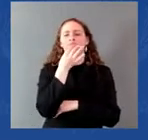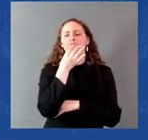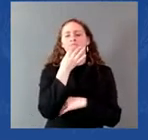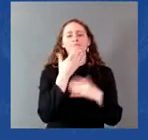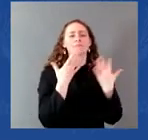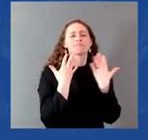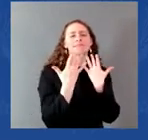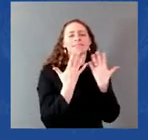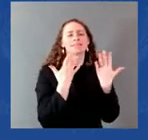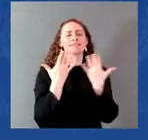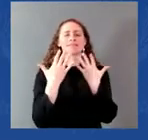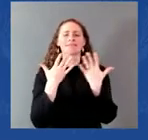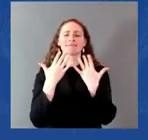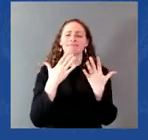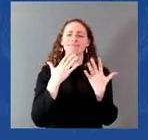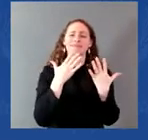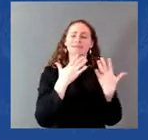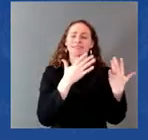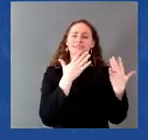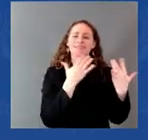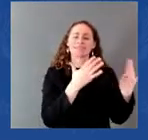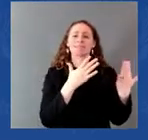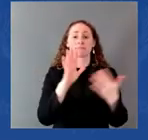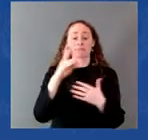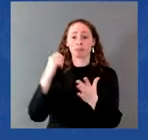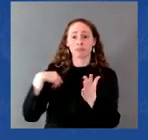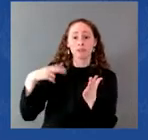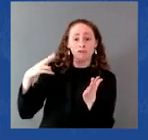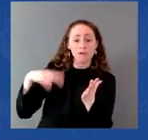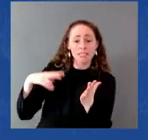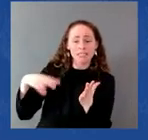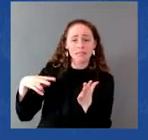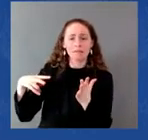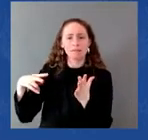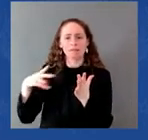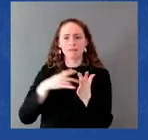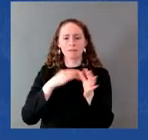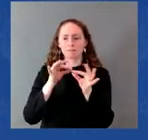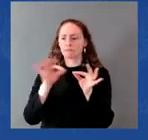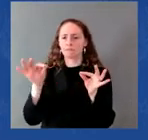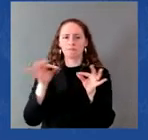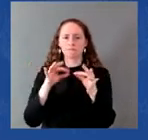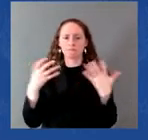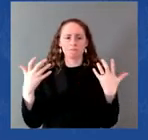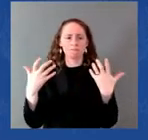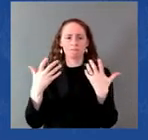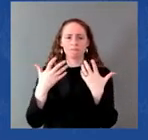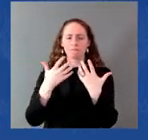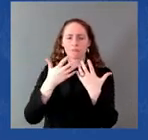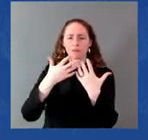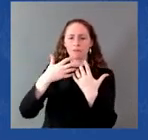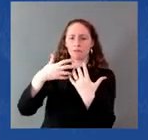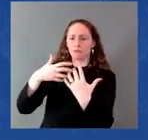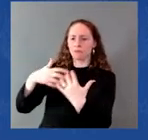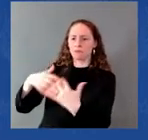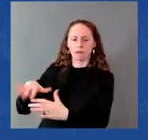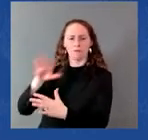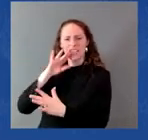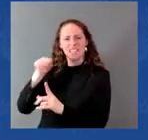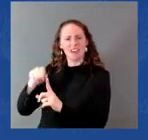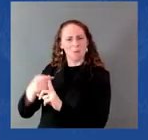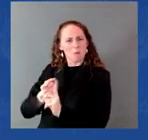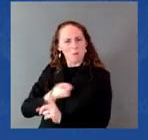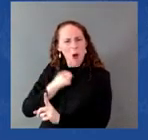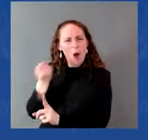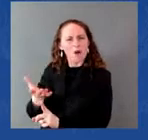by themselves. And you read a great poem. You sing poetry, it seems to me. And I'm no artist.